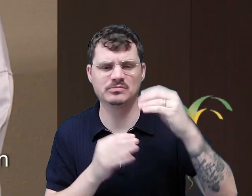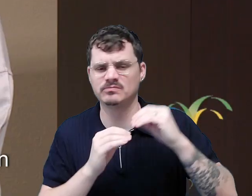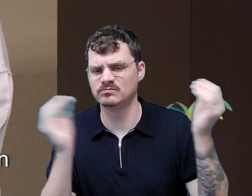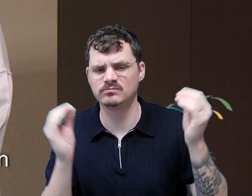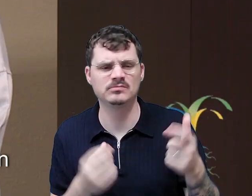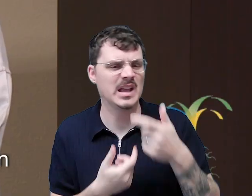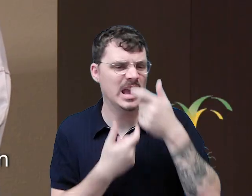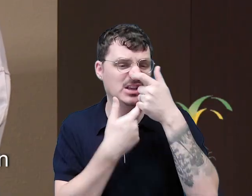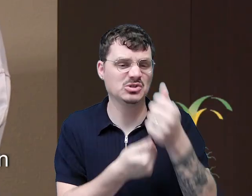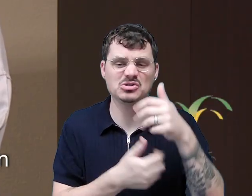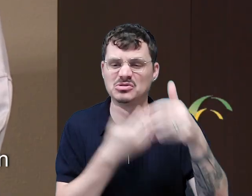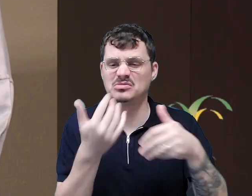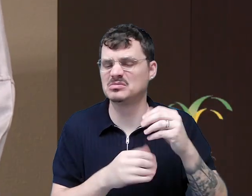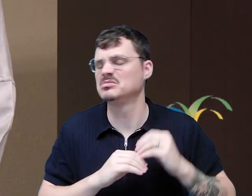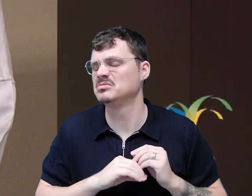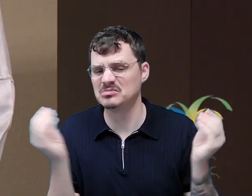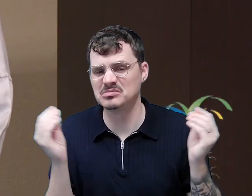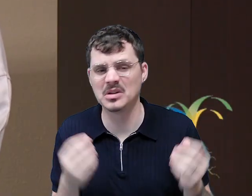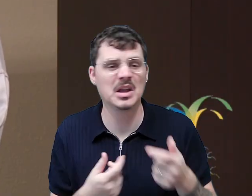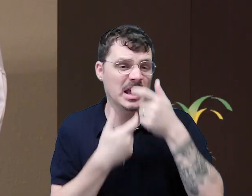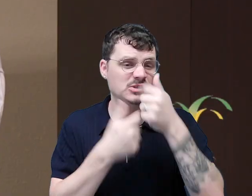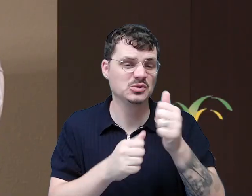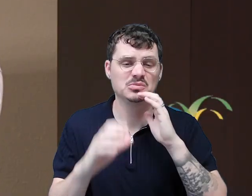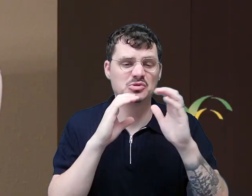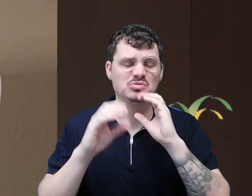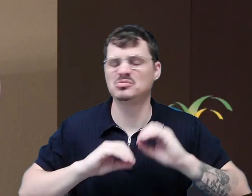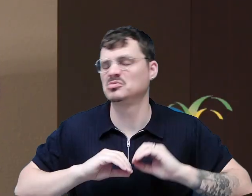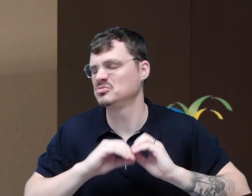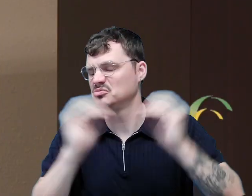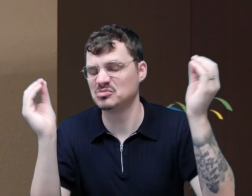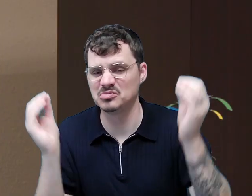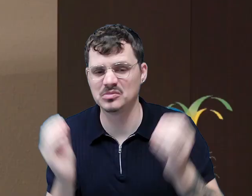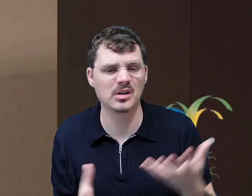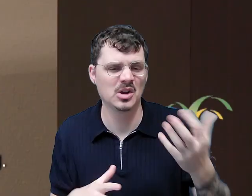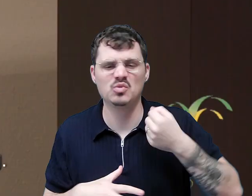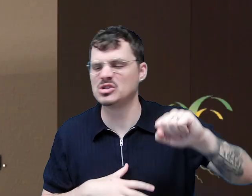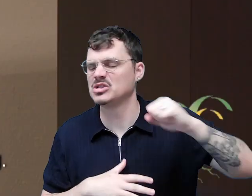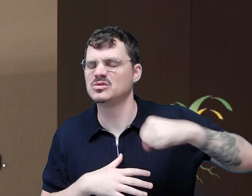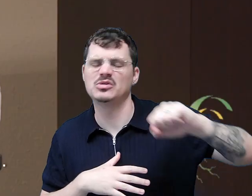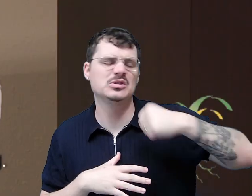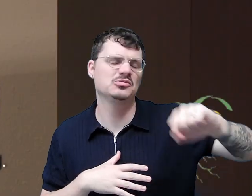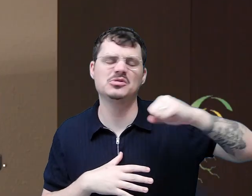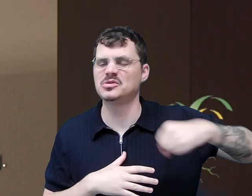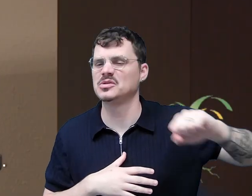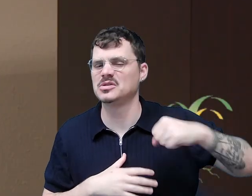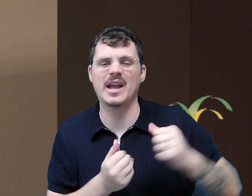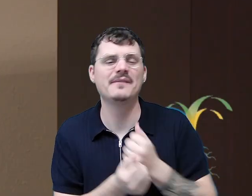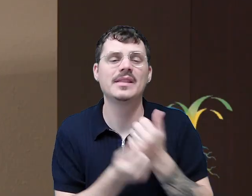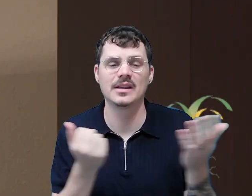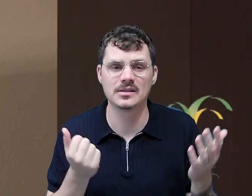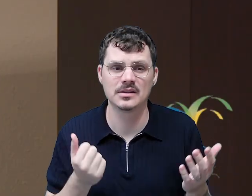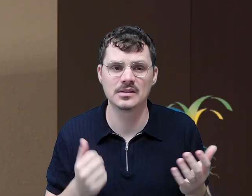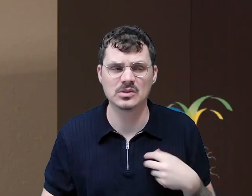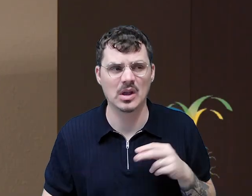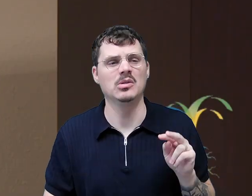no socialization, no interest in socialization, no interest in communication, absolutely resists everything.